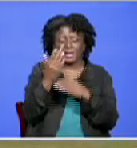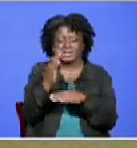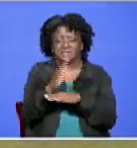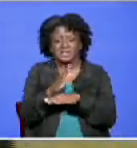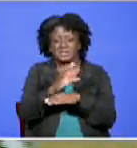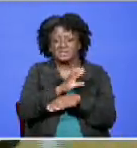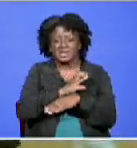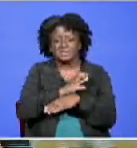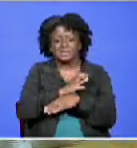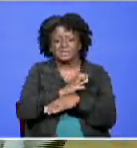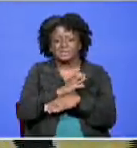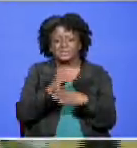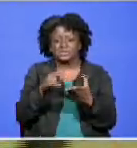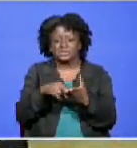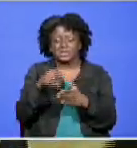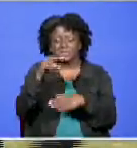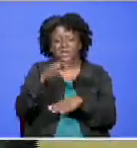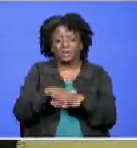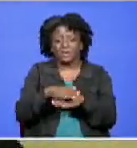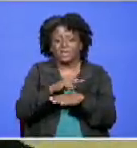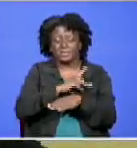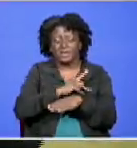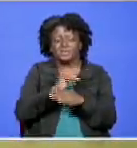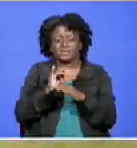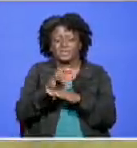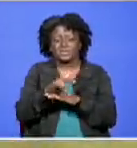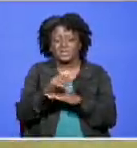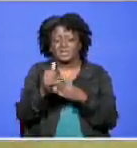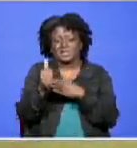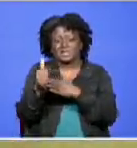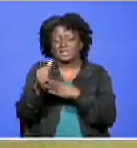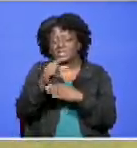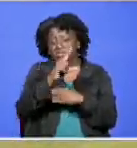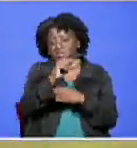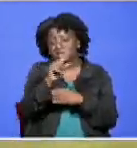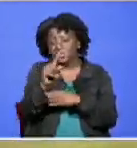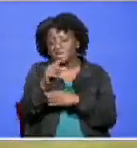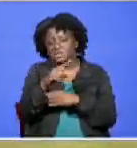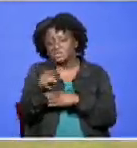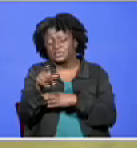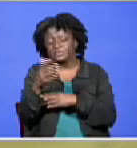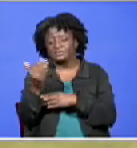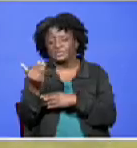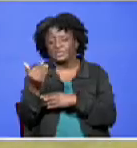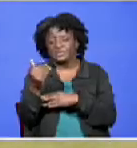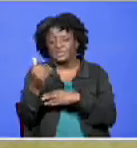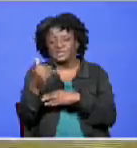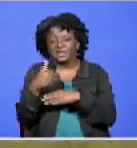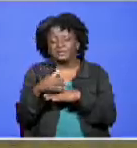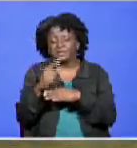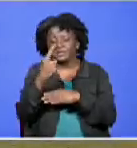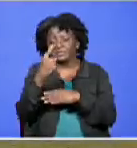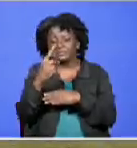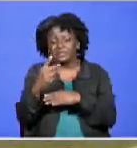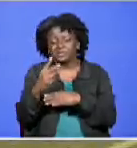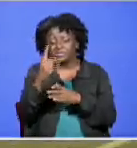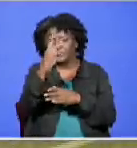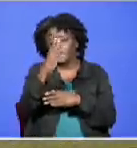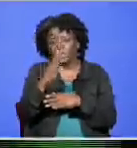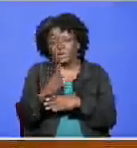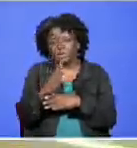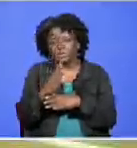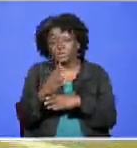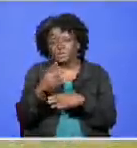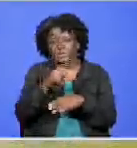Cybots jumping on the Panthers early, leading 21-15 after the first quarter. Panthers would go on a mini run in the second. They clawed their way